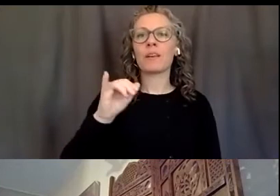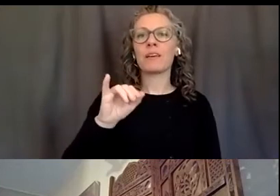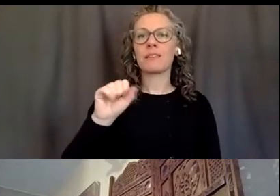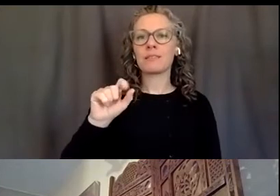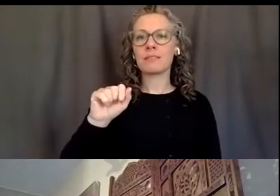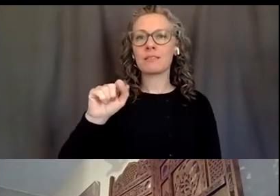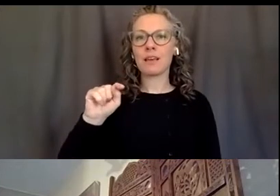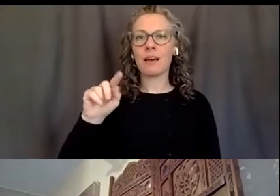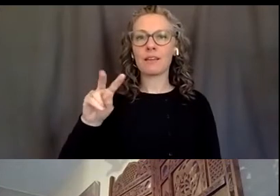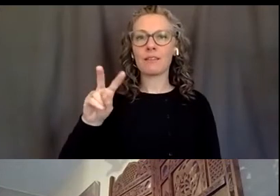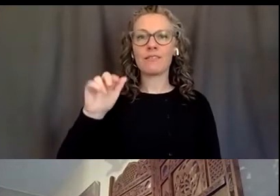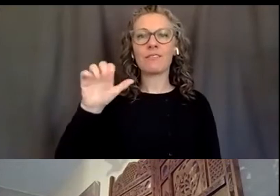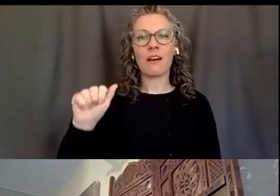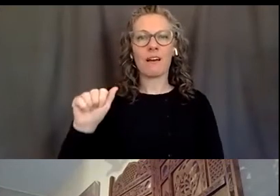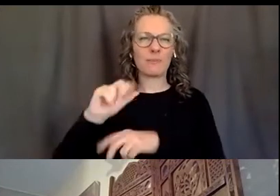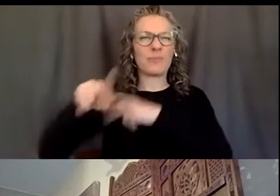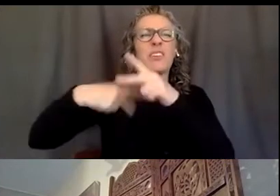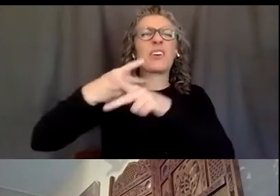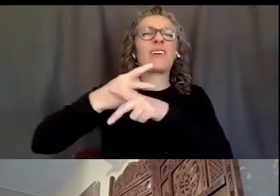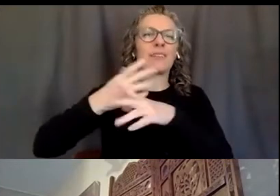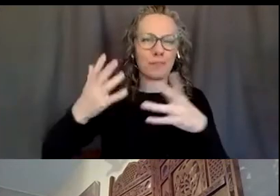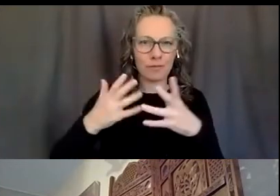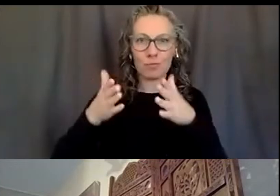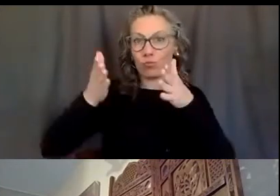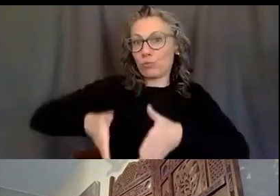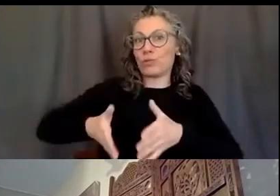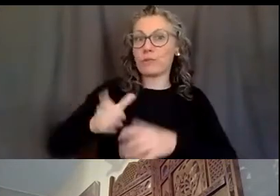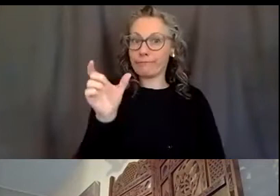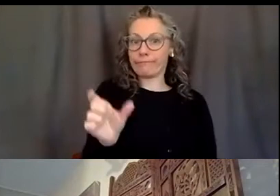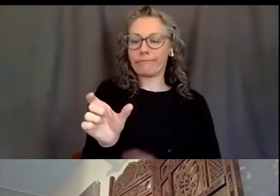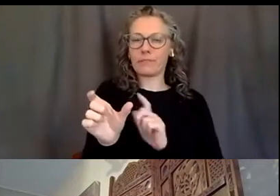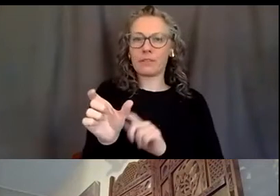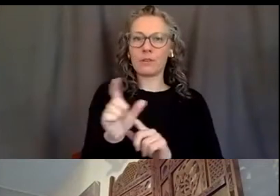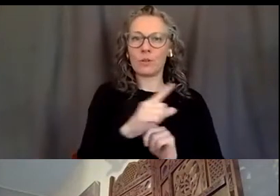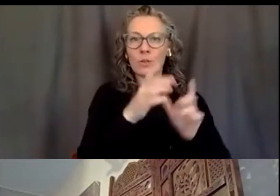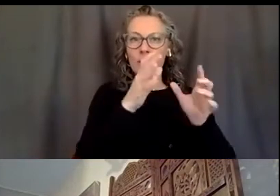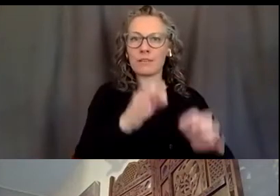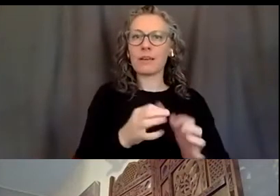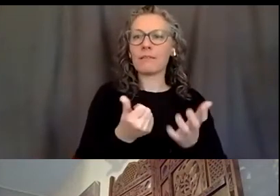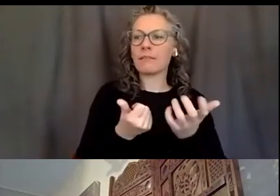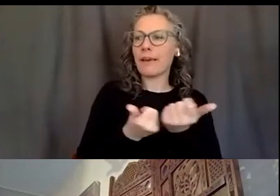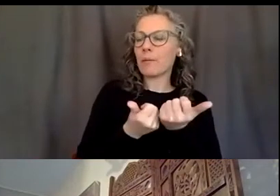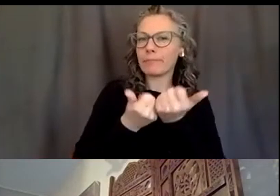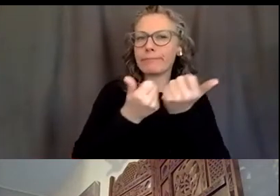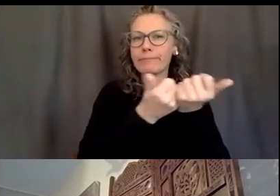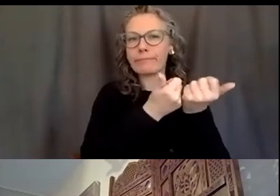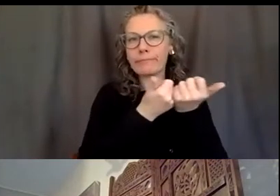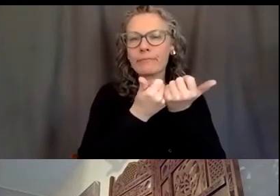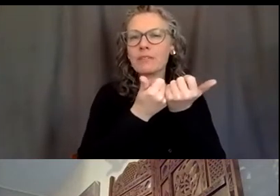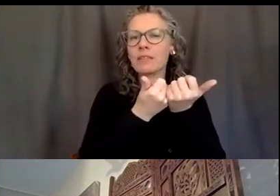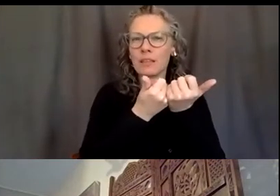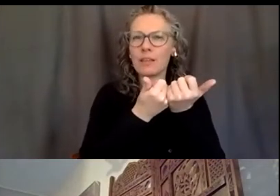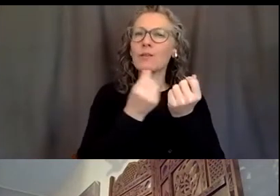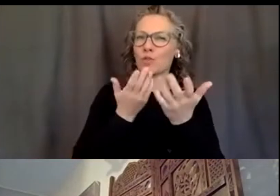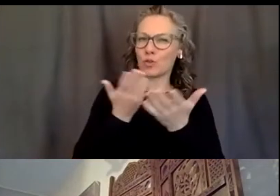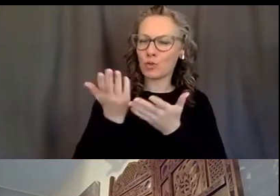or a bodhisattva type of person who's deciding to help people, who's deciding to be in the service of